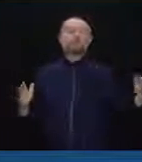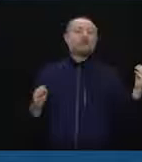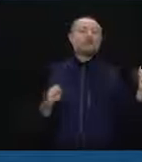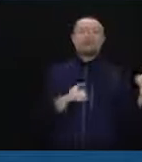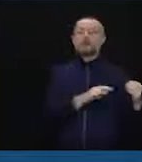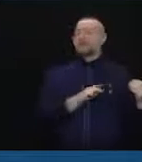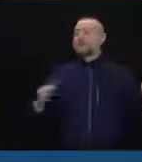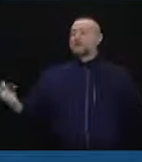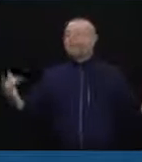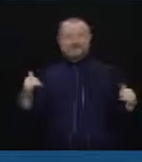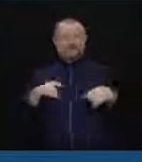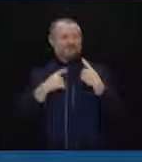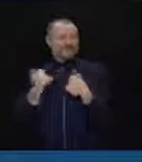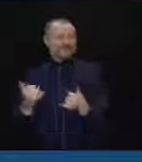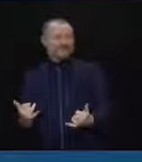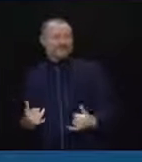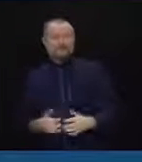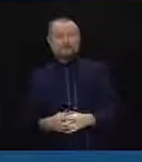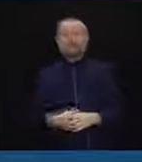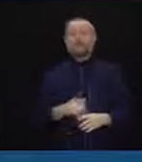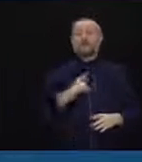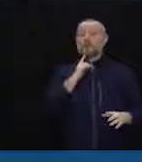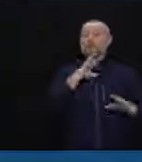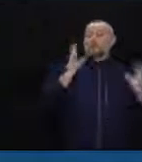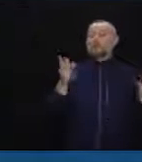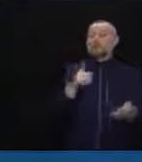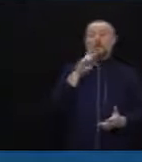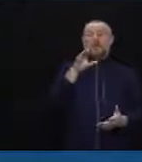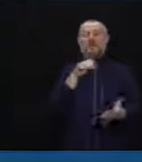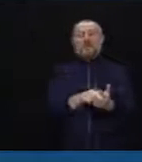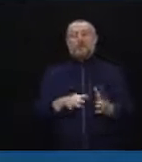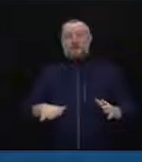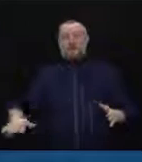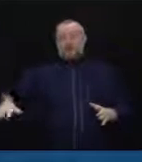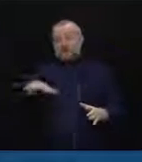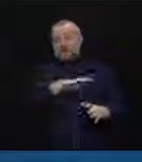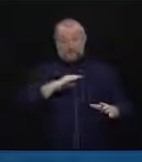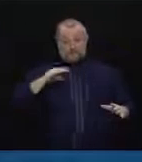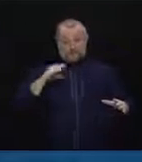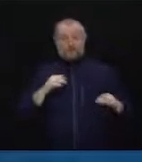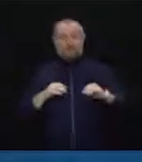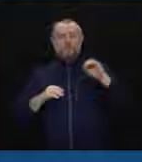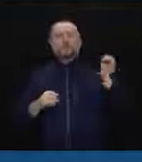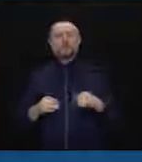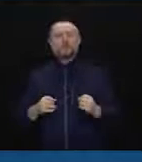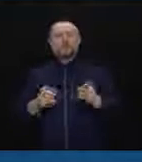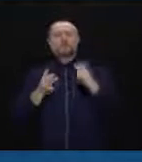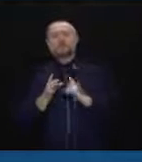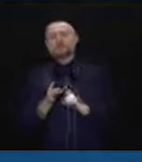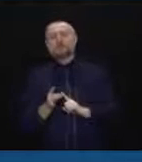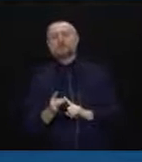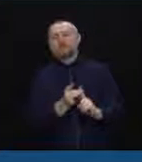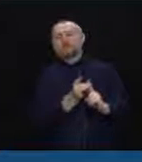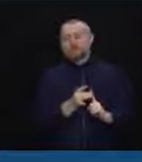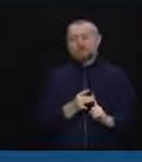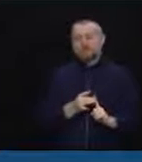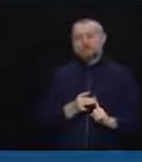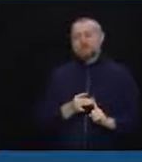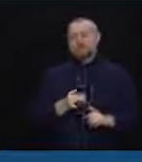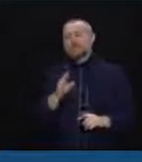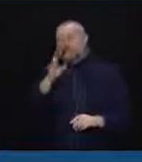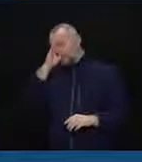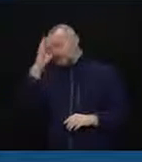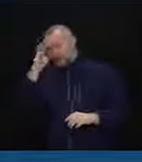the cases per 100,000. We're gonna look at the percent positivity. We'll also keep an eye on hospital admissions and even